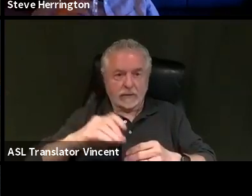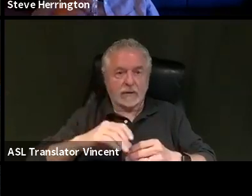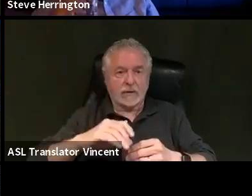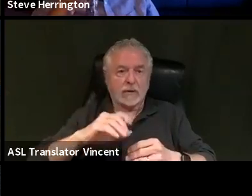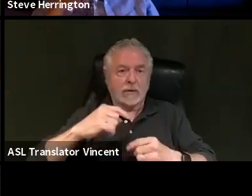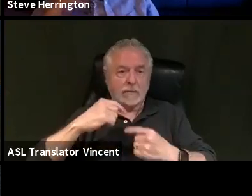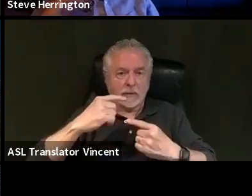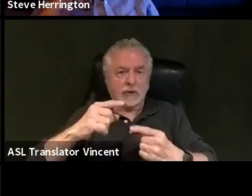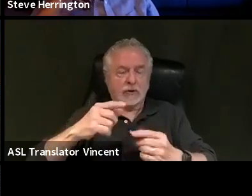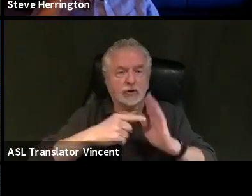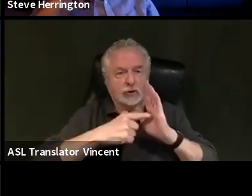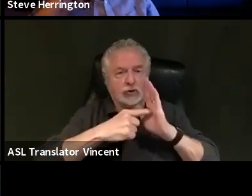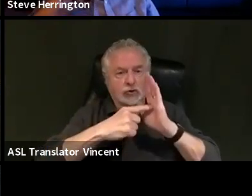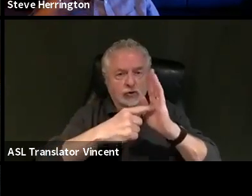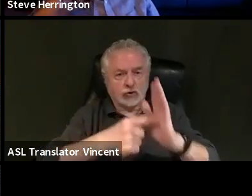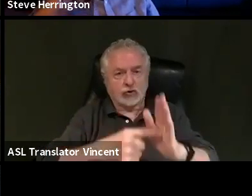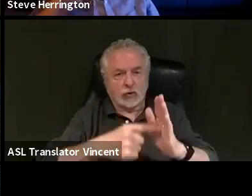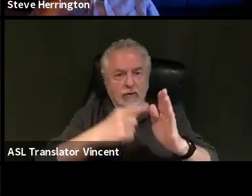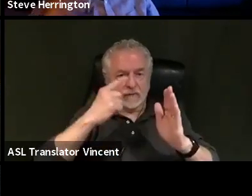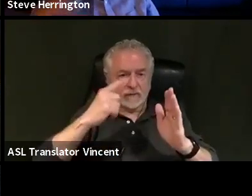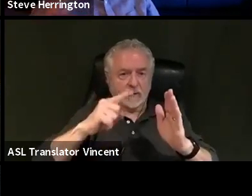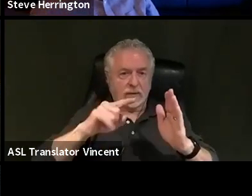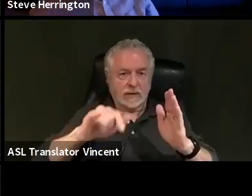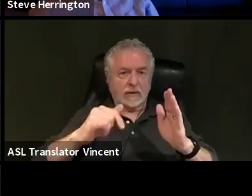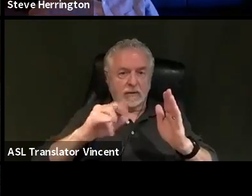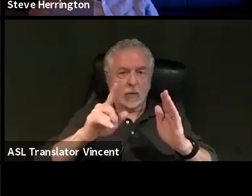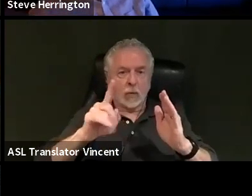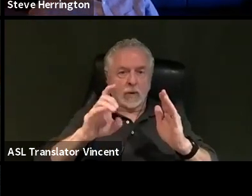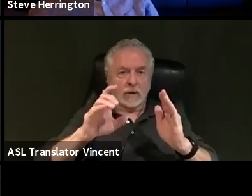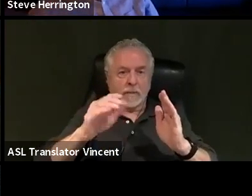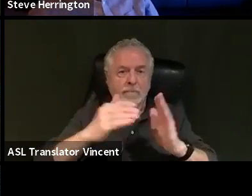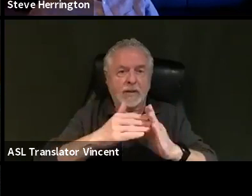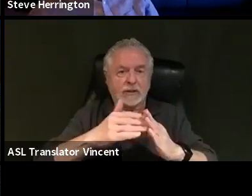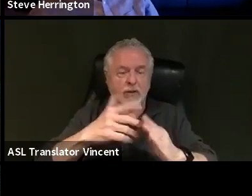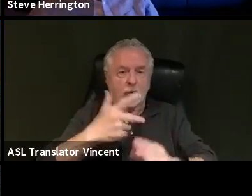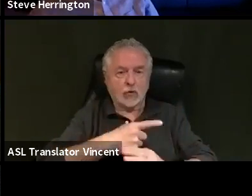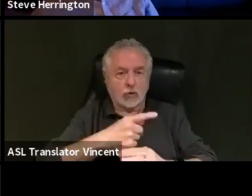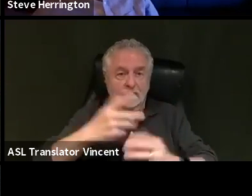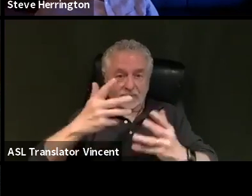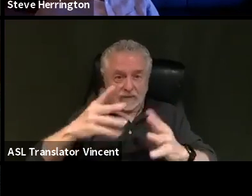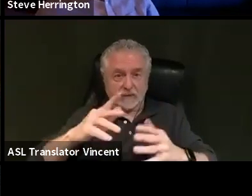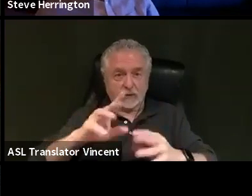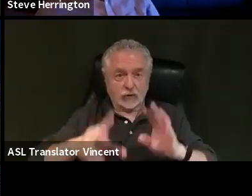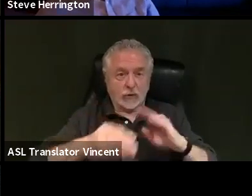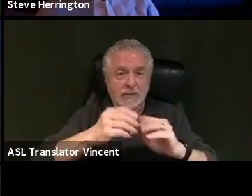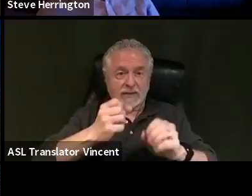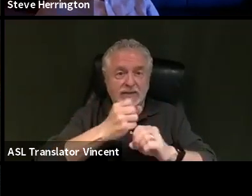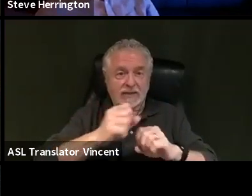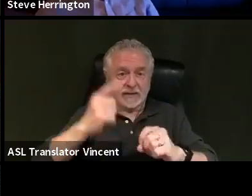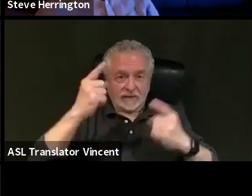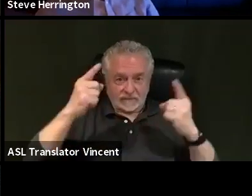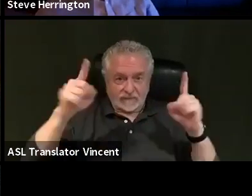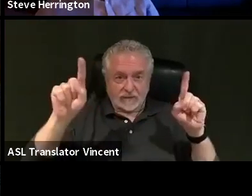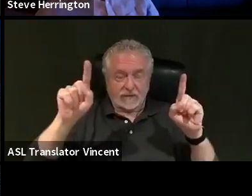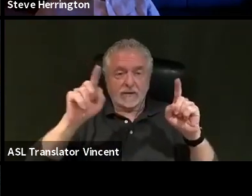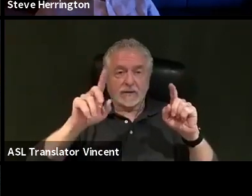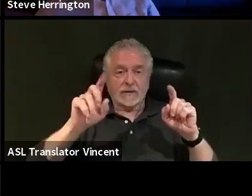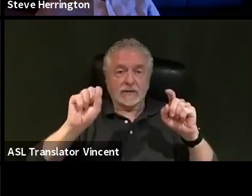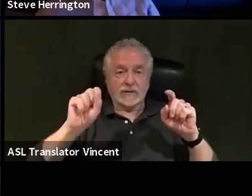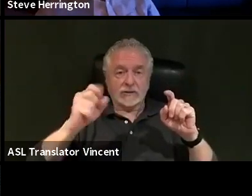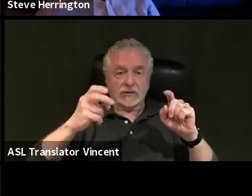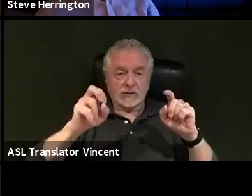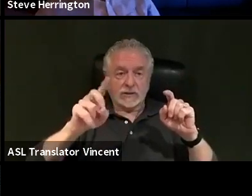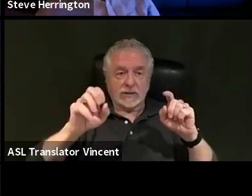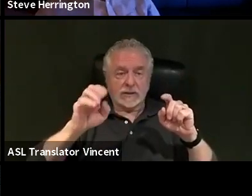It's been shown for at this point over hundreds of millions of doses to be totally safe and effective. And as Dr. Shende